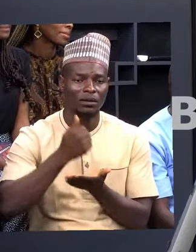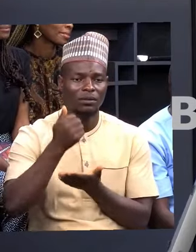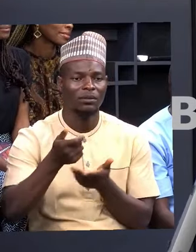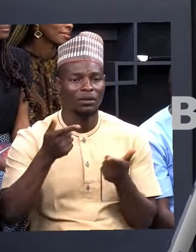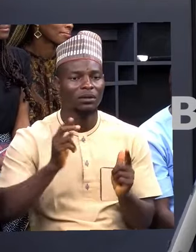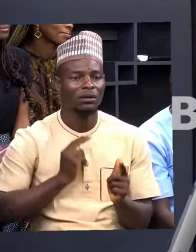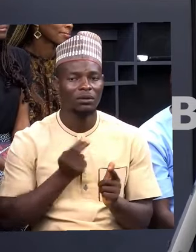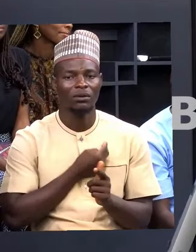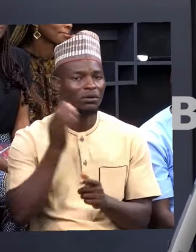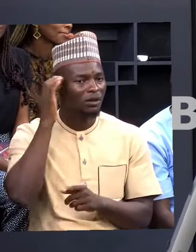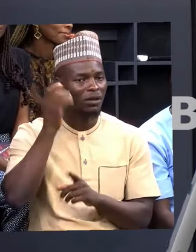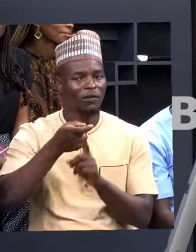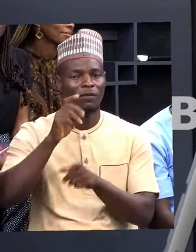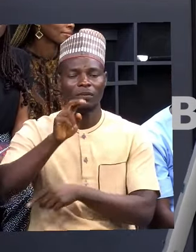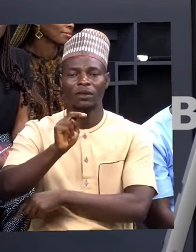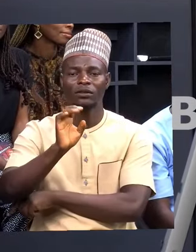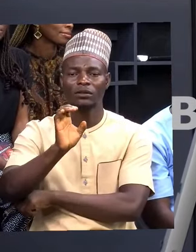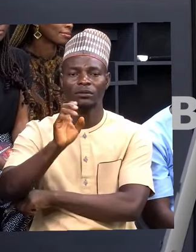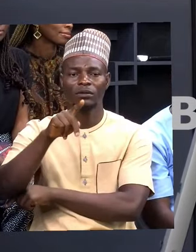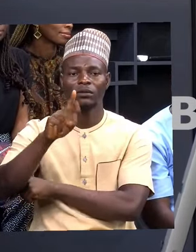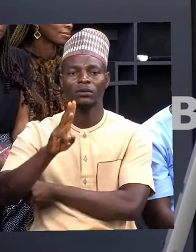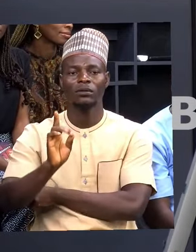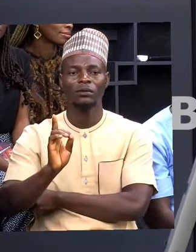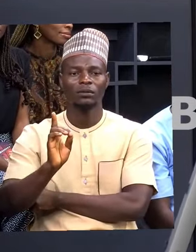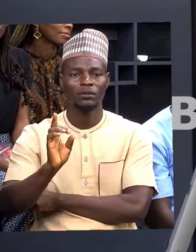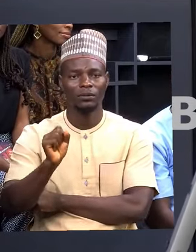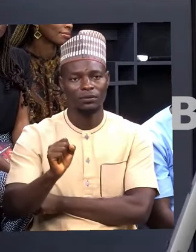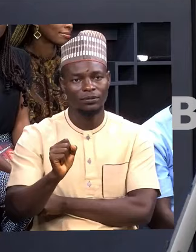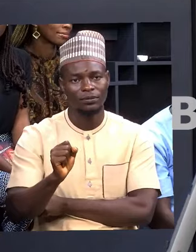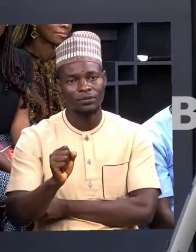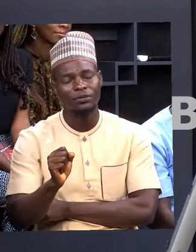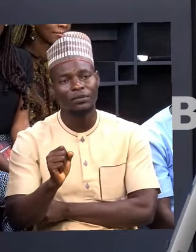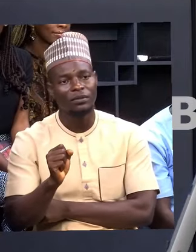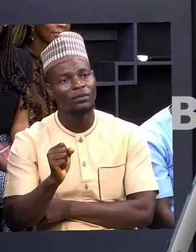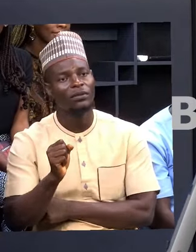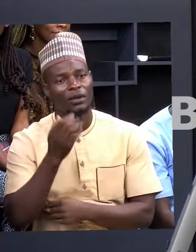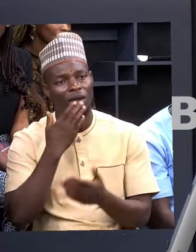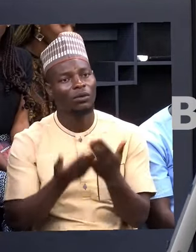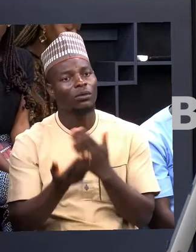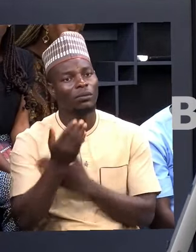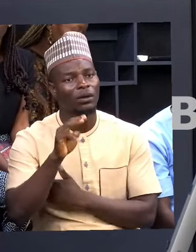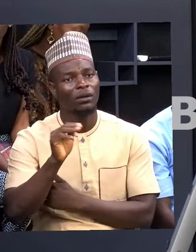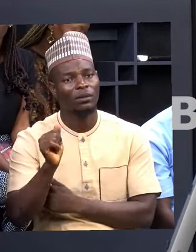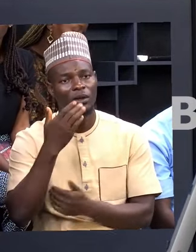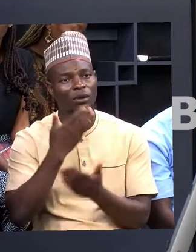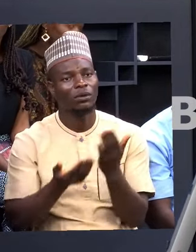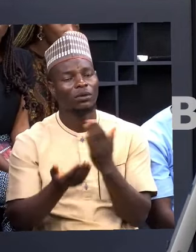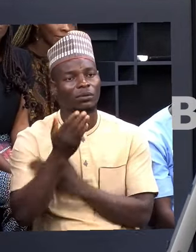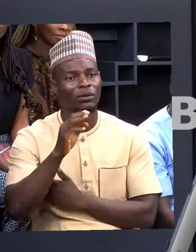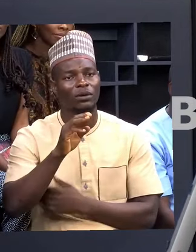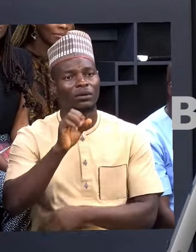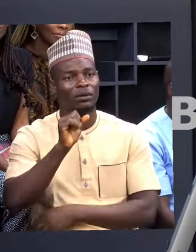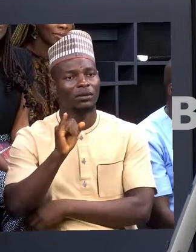Make we hear from the National Commission for Persons with Disability. Good morning, Gemma. Good morning, sir.